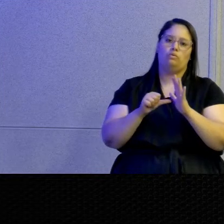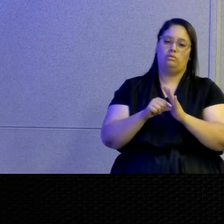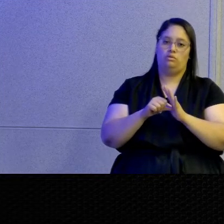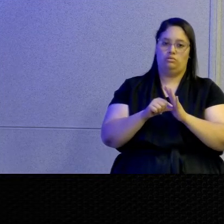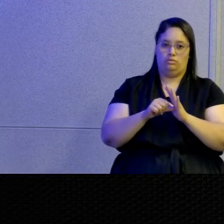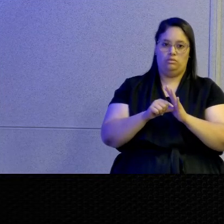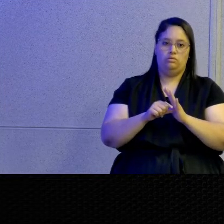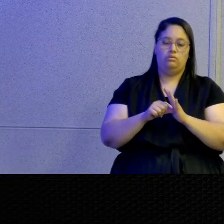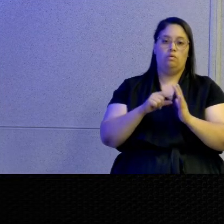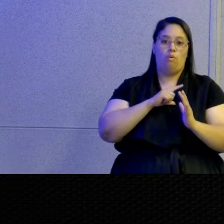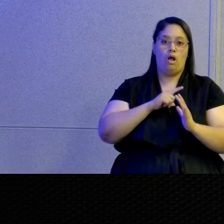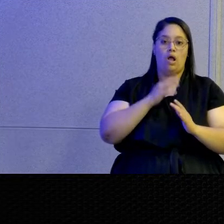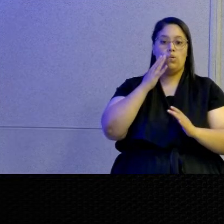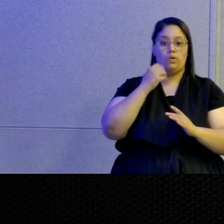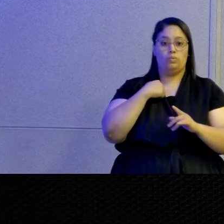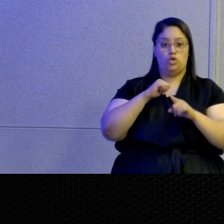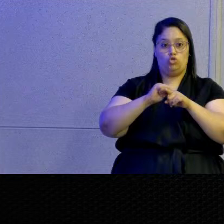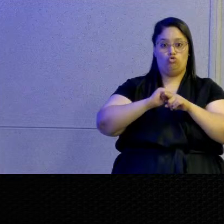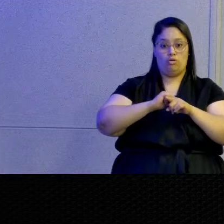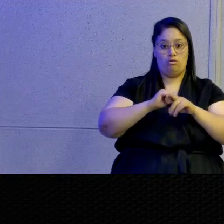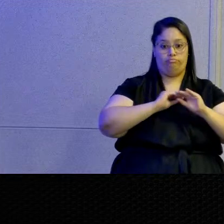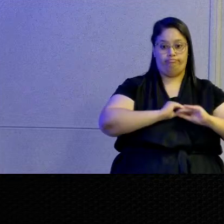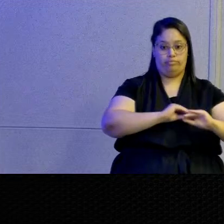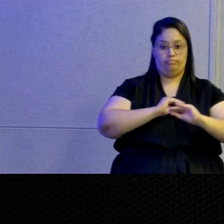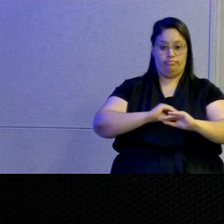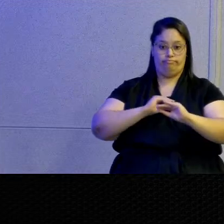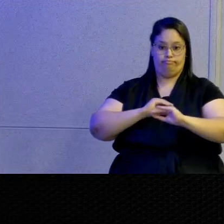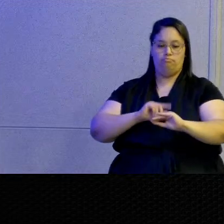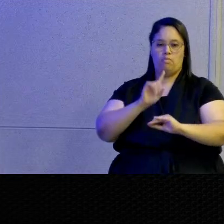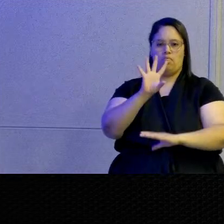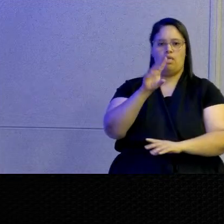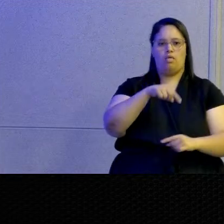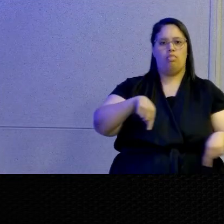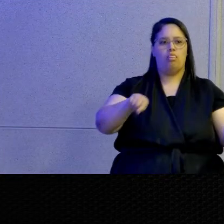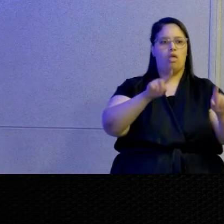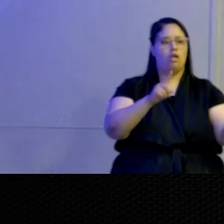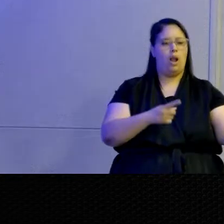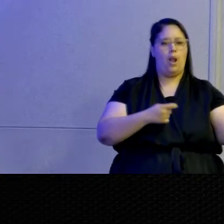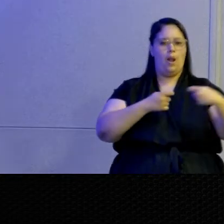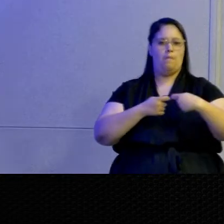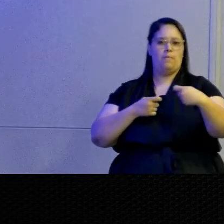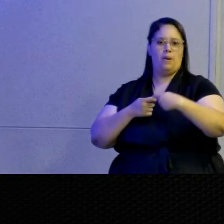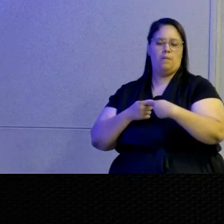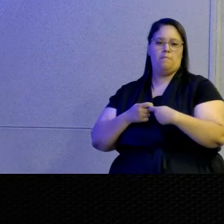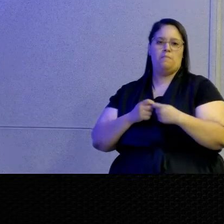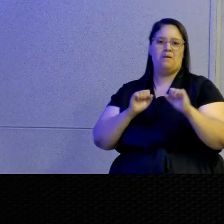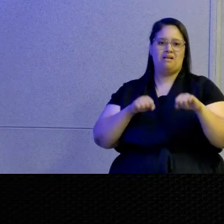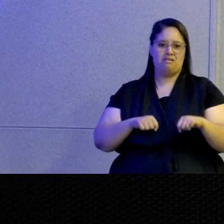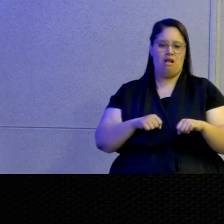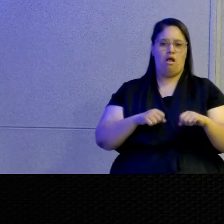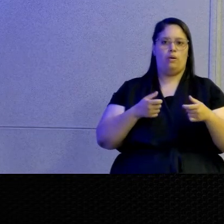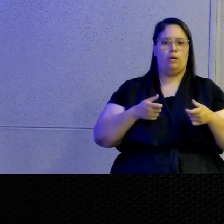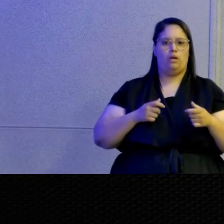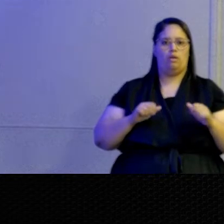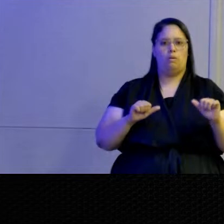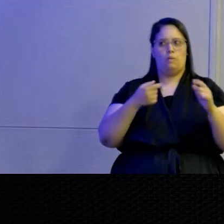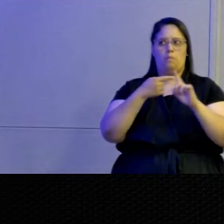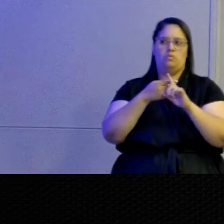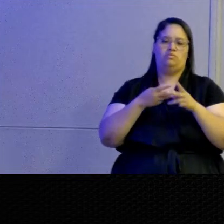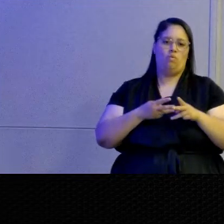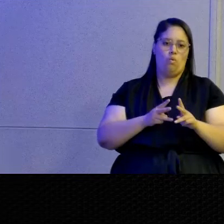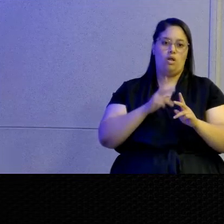us, so that when we train them, they can participate meaningfully in these international